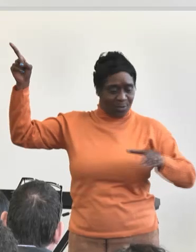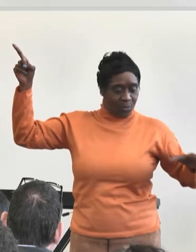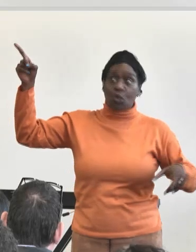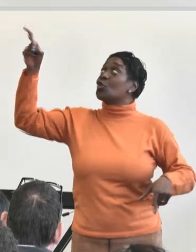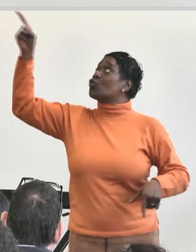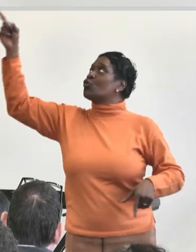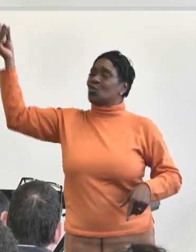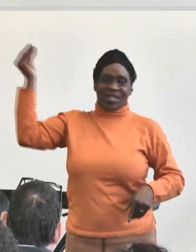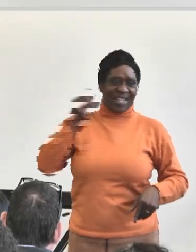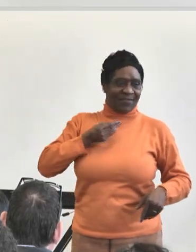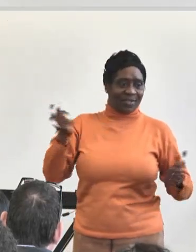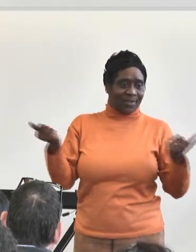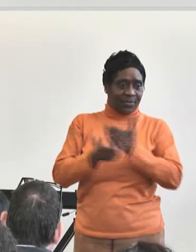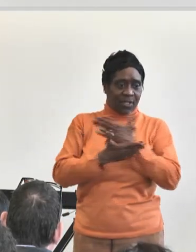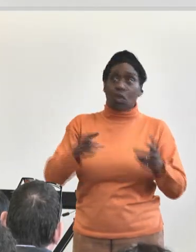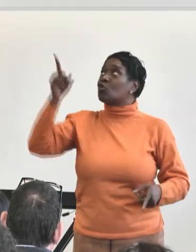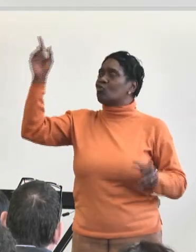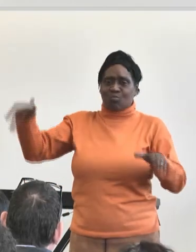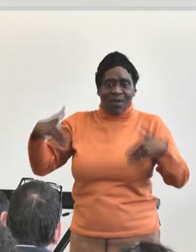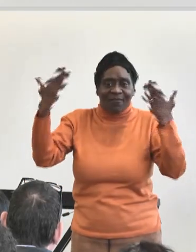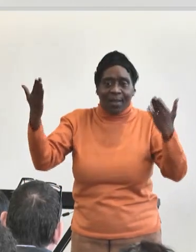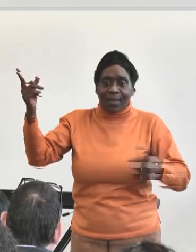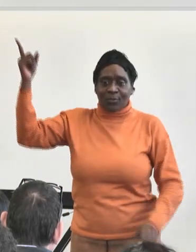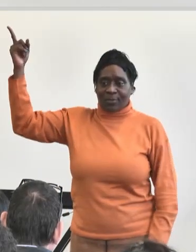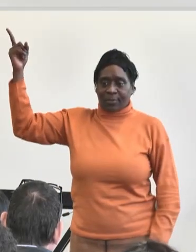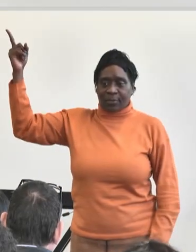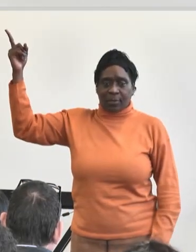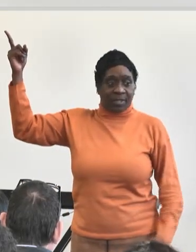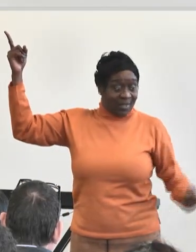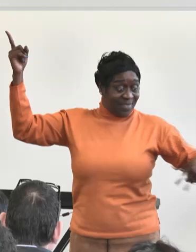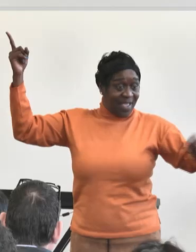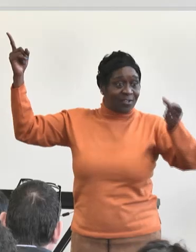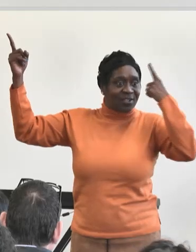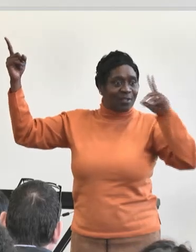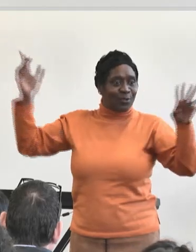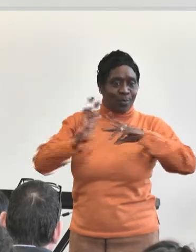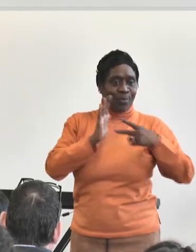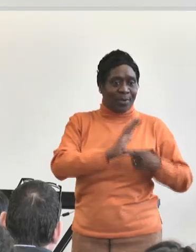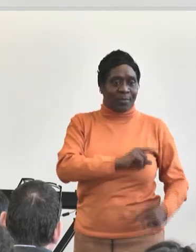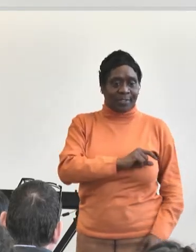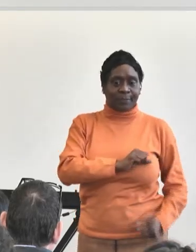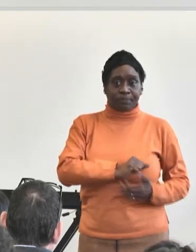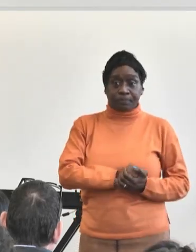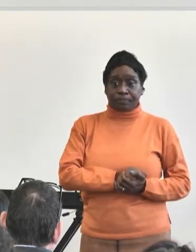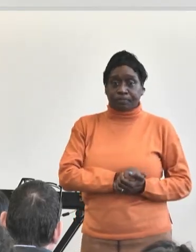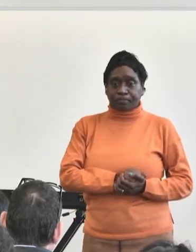supply. Tú eres el que suple. You provide. Tú provees. They understood their purpose. Ellos entendieron su